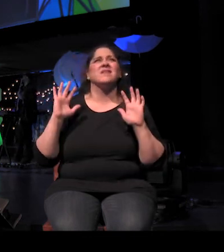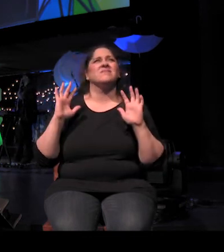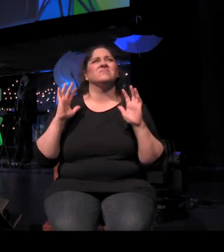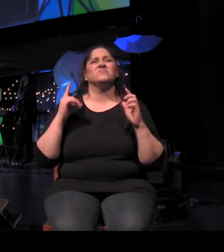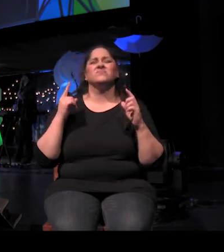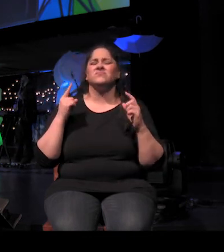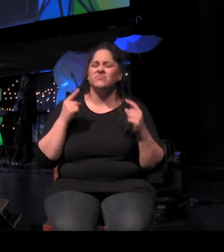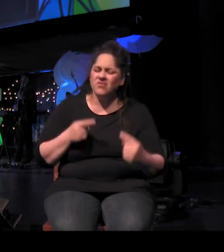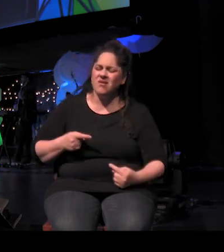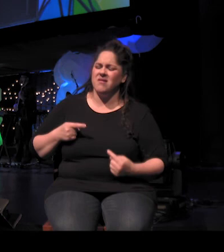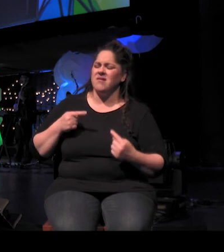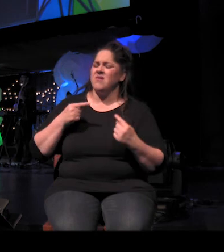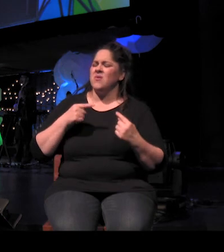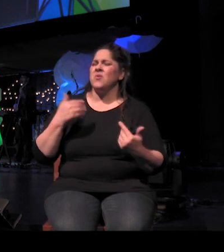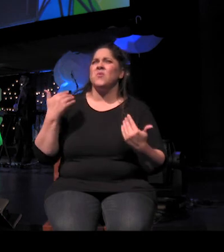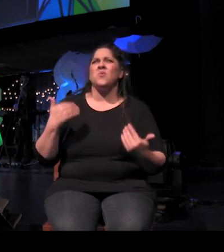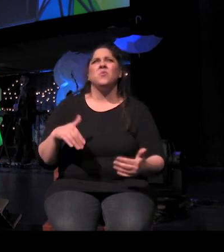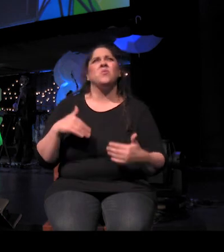hardship in the world.